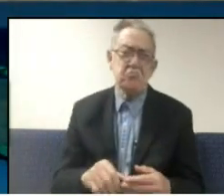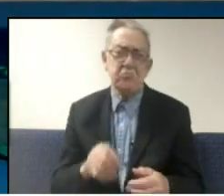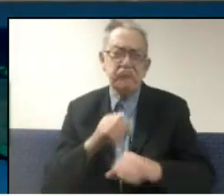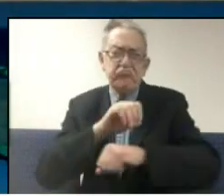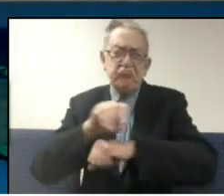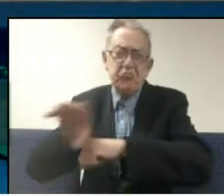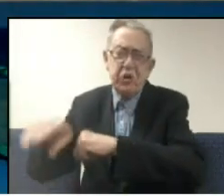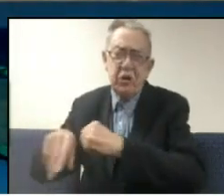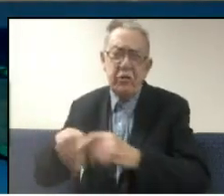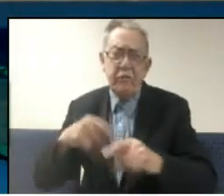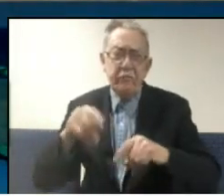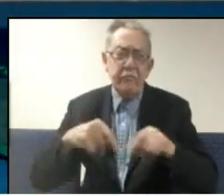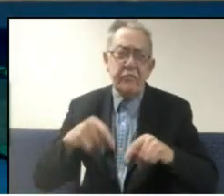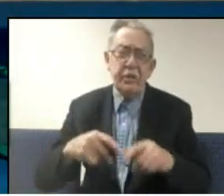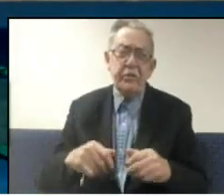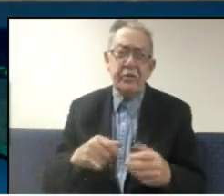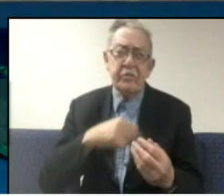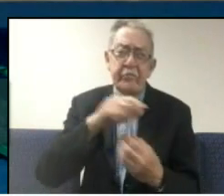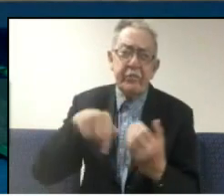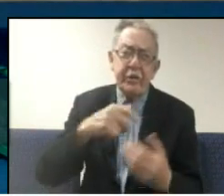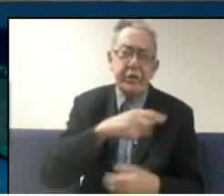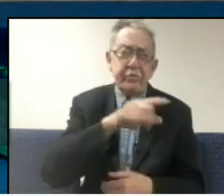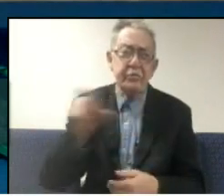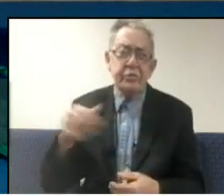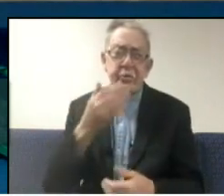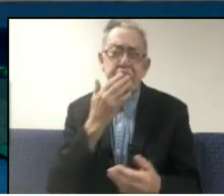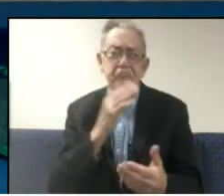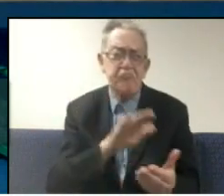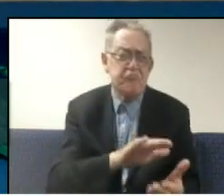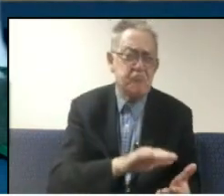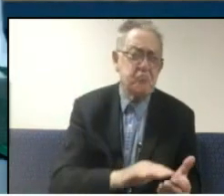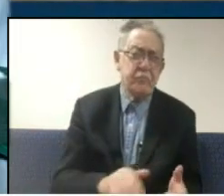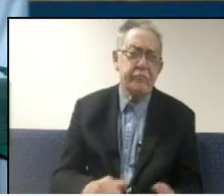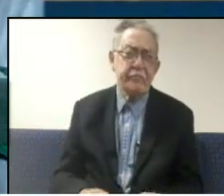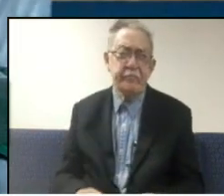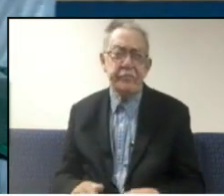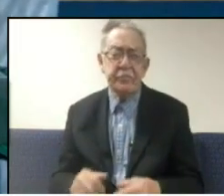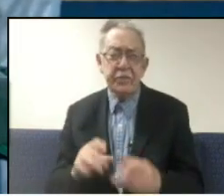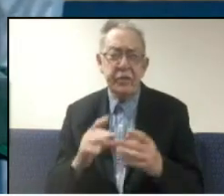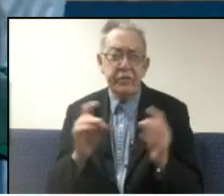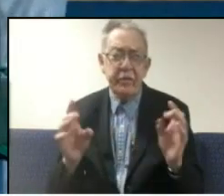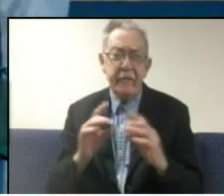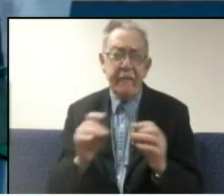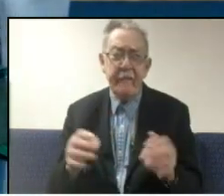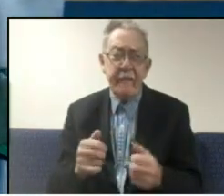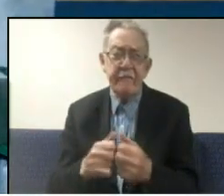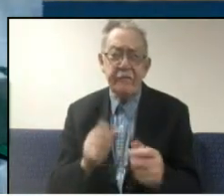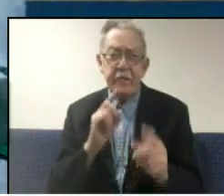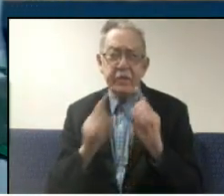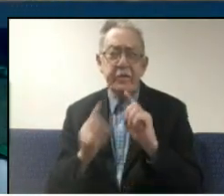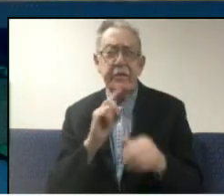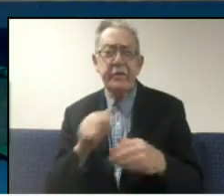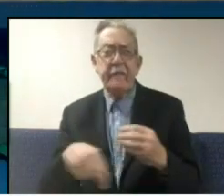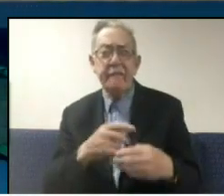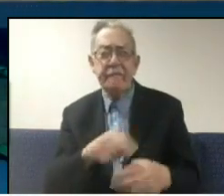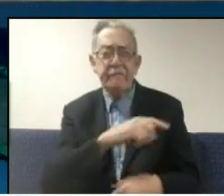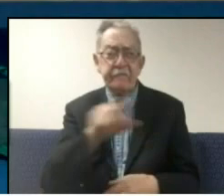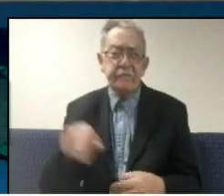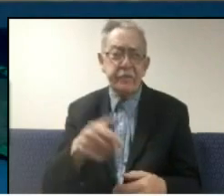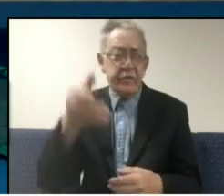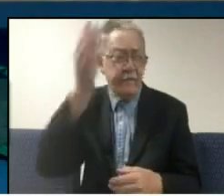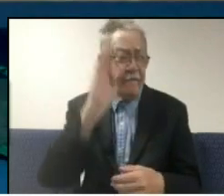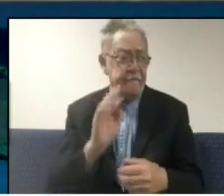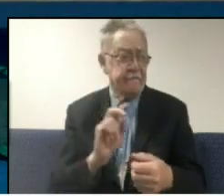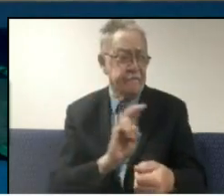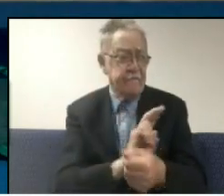of everybody around you and have been the bad story of everybody who talks about you. God can use you in